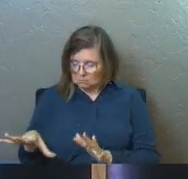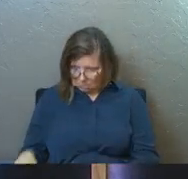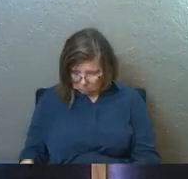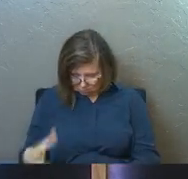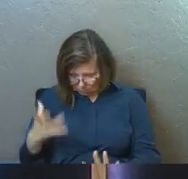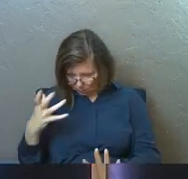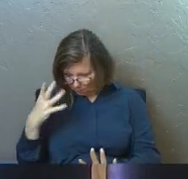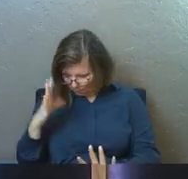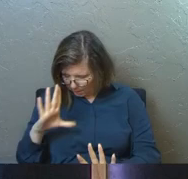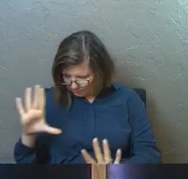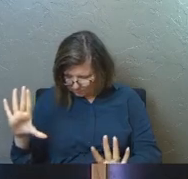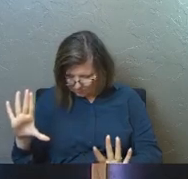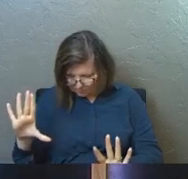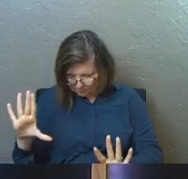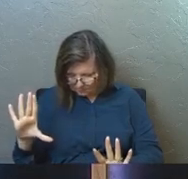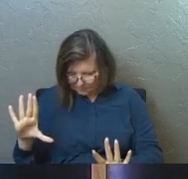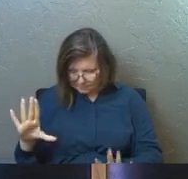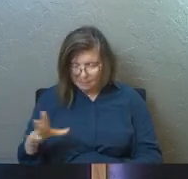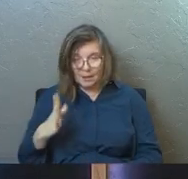Oh, God.